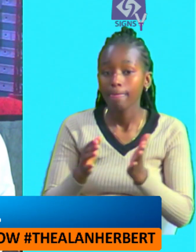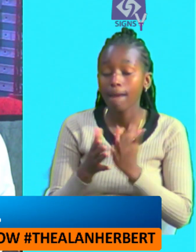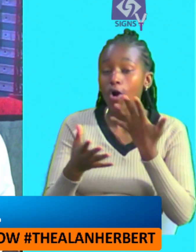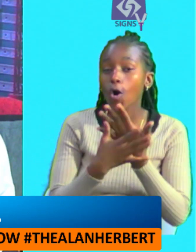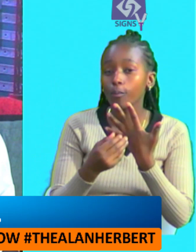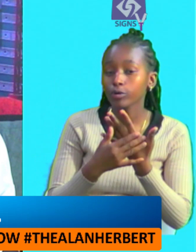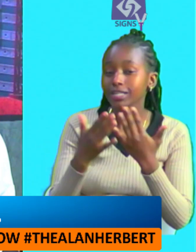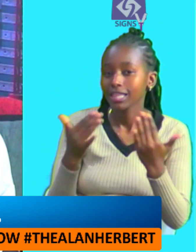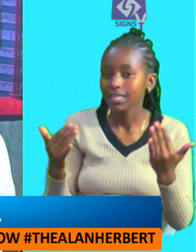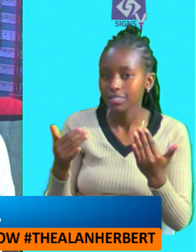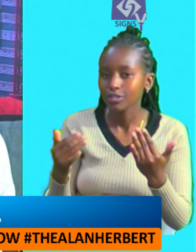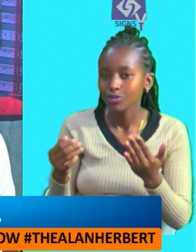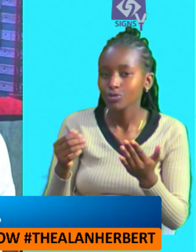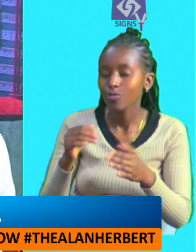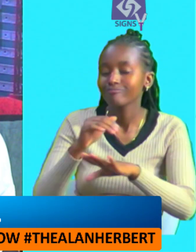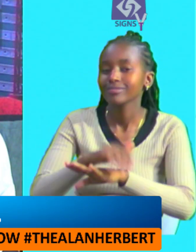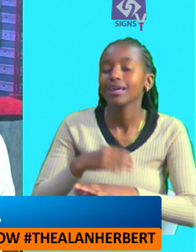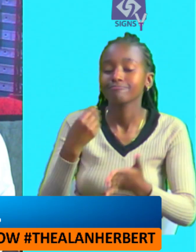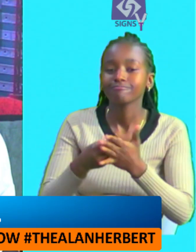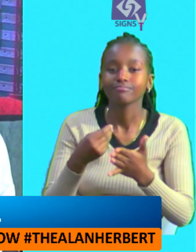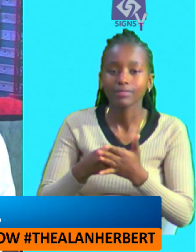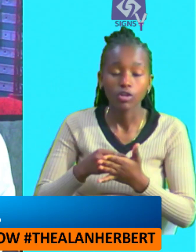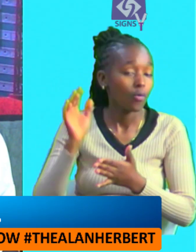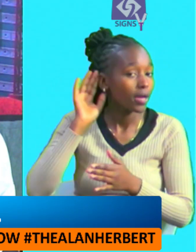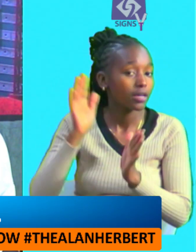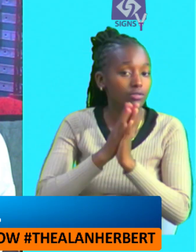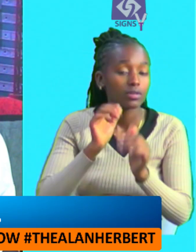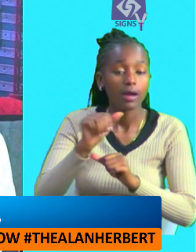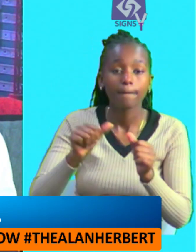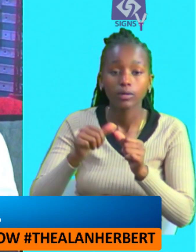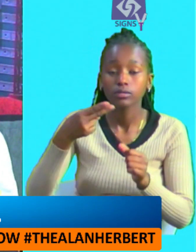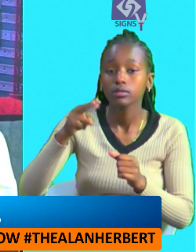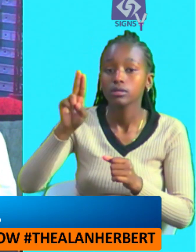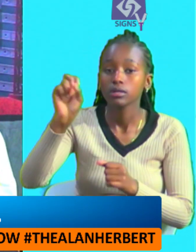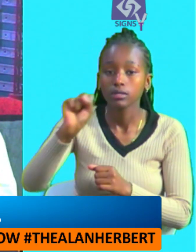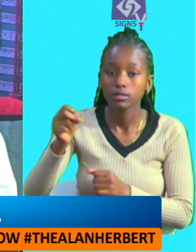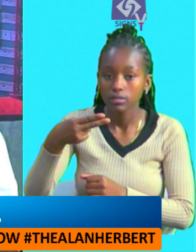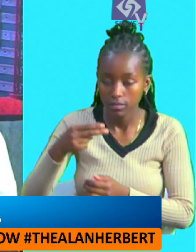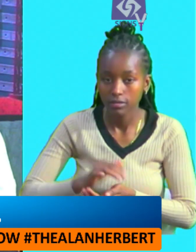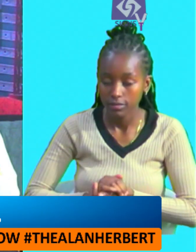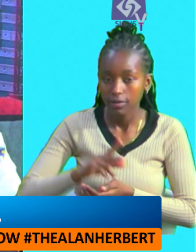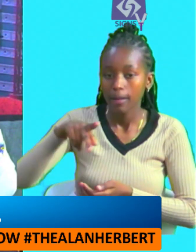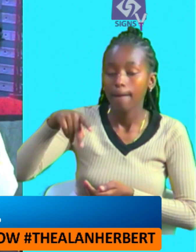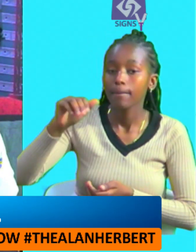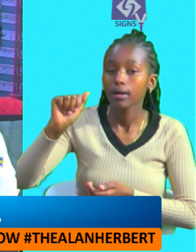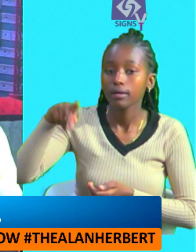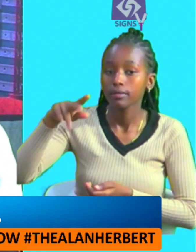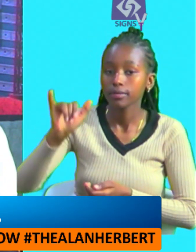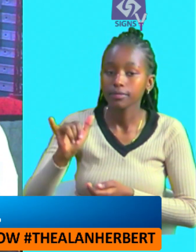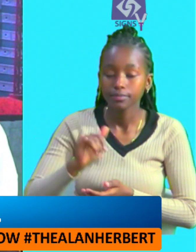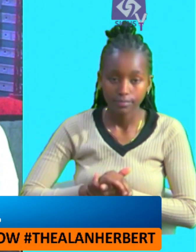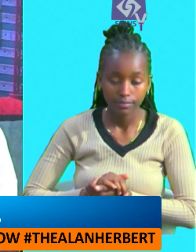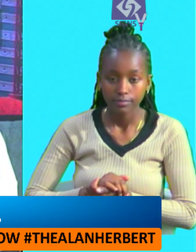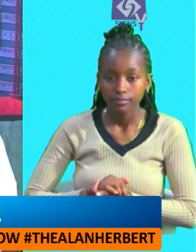And I don't know if I can share the podcast that I listen to. Please, because naelekea.